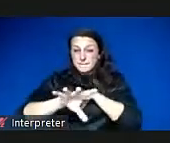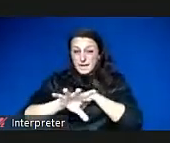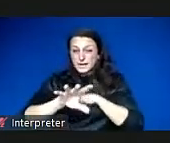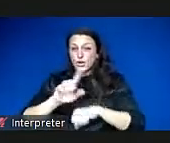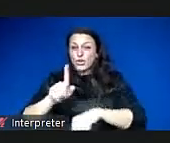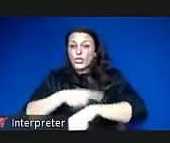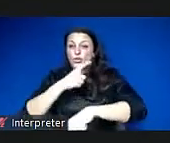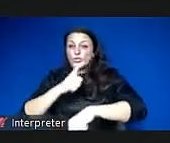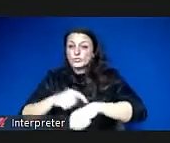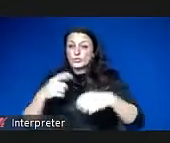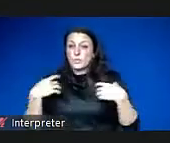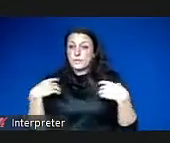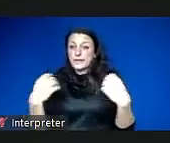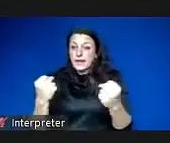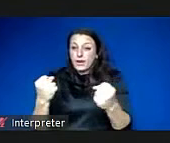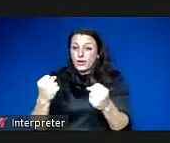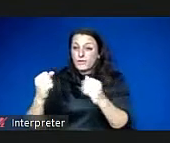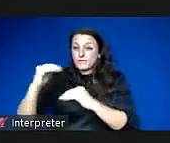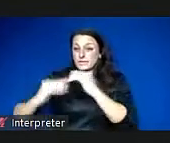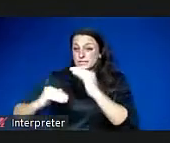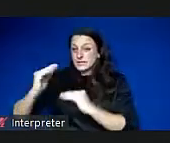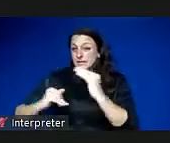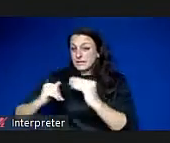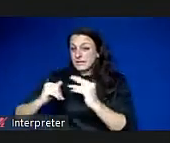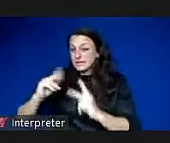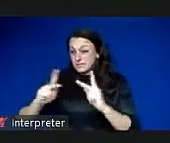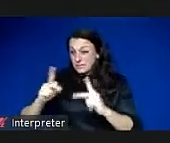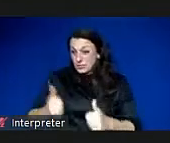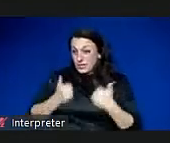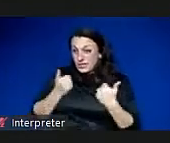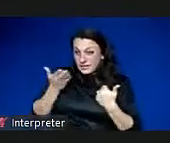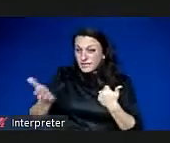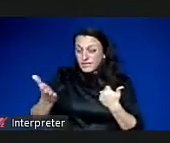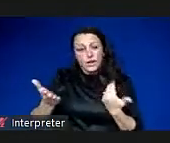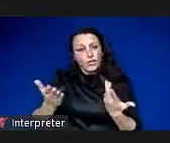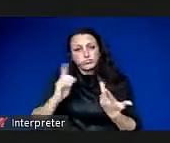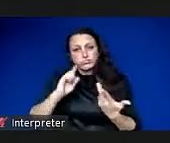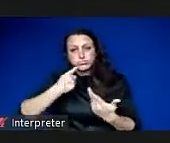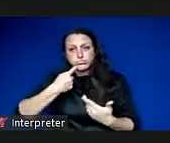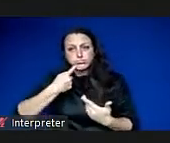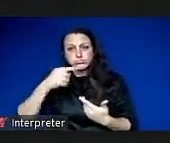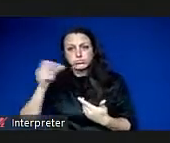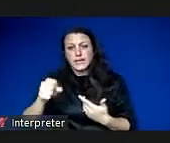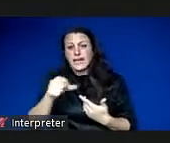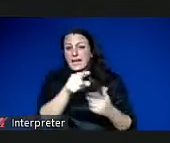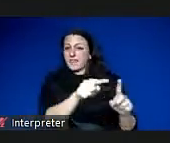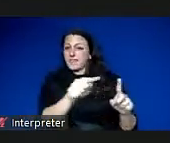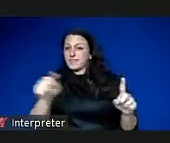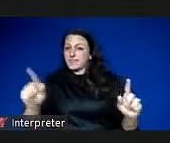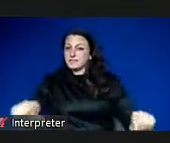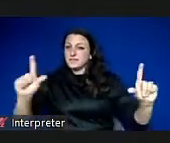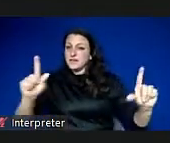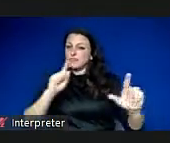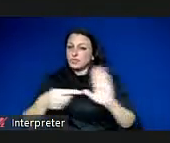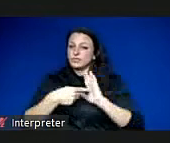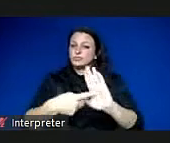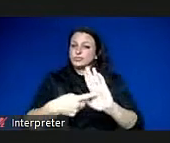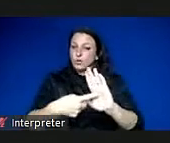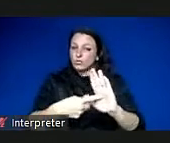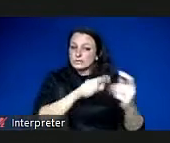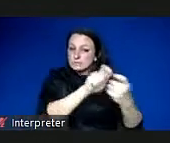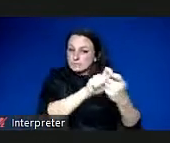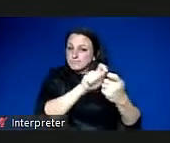residents of COVID-19 has obviously been incredibly significant. And I think that this slide really lays out with a lot of